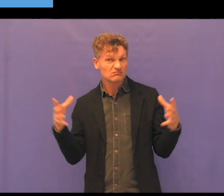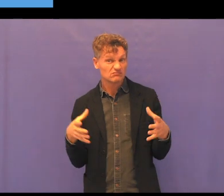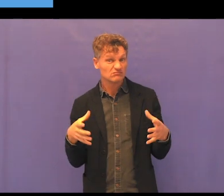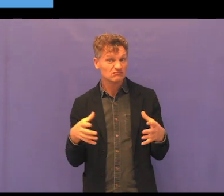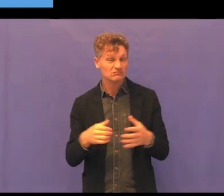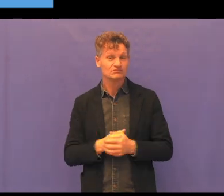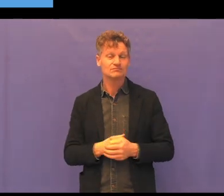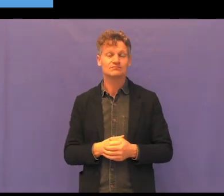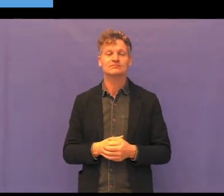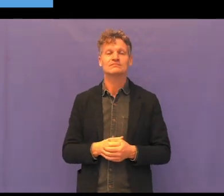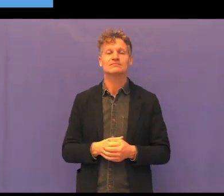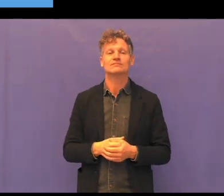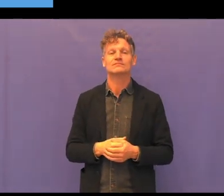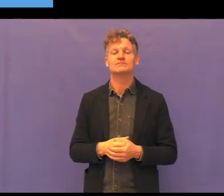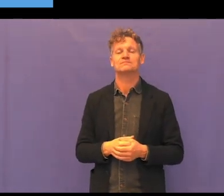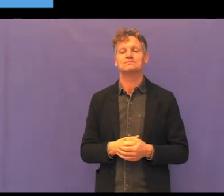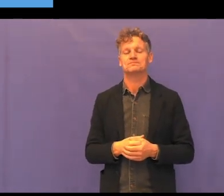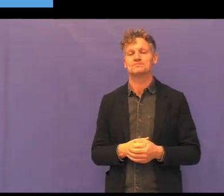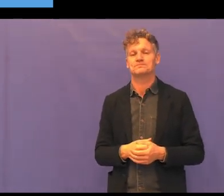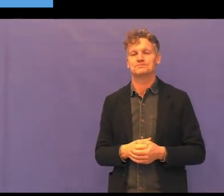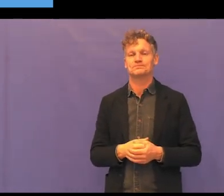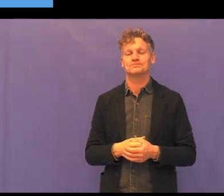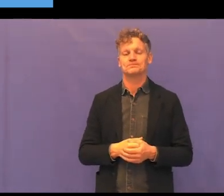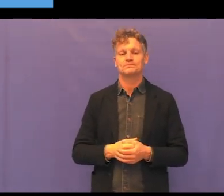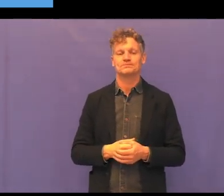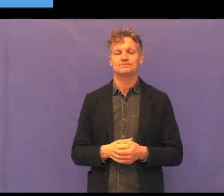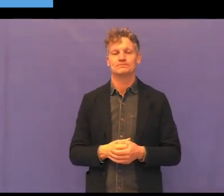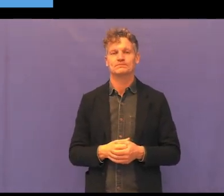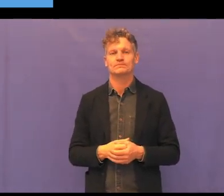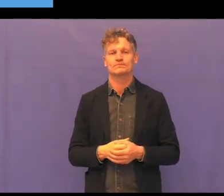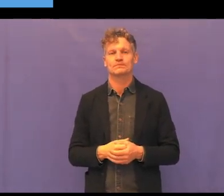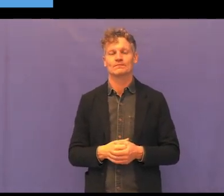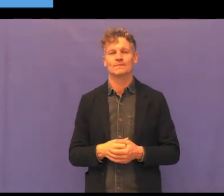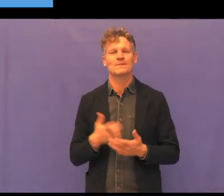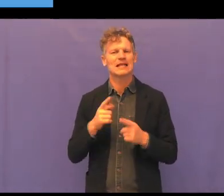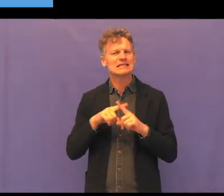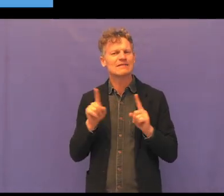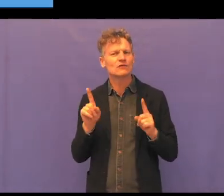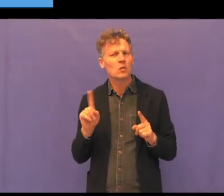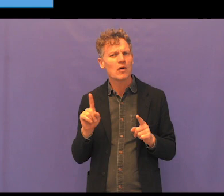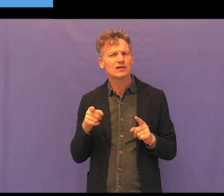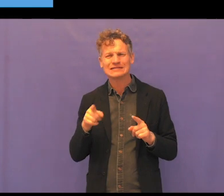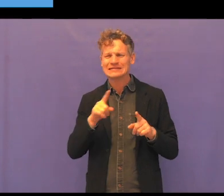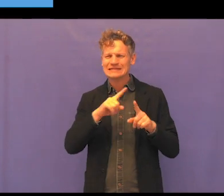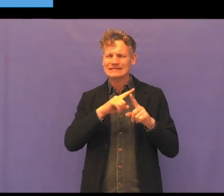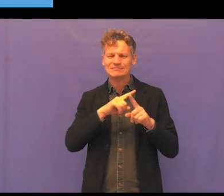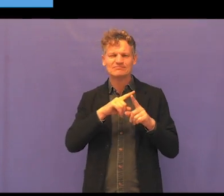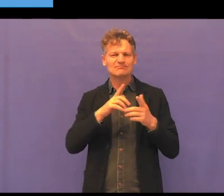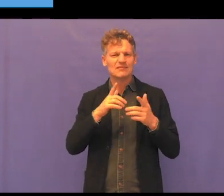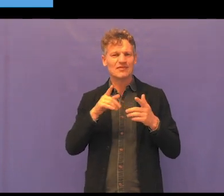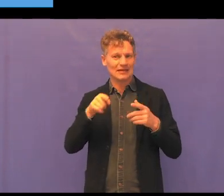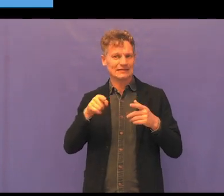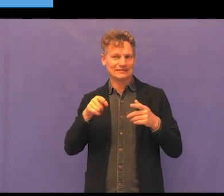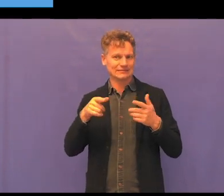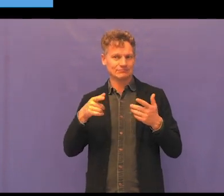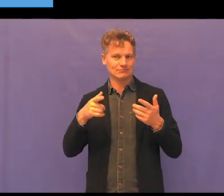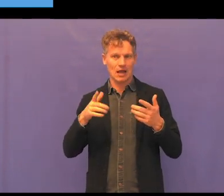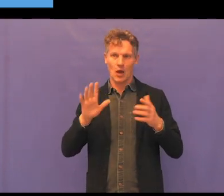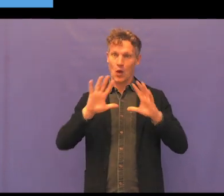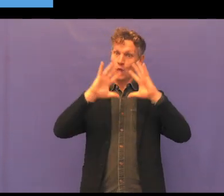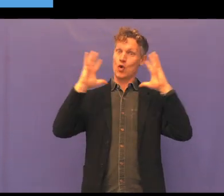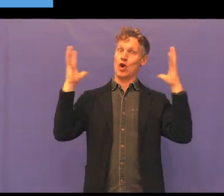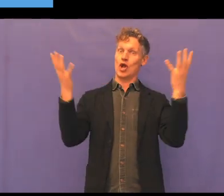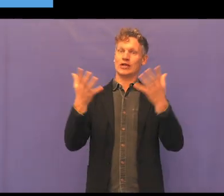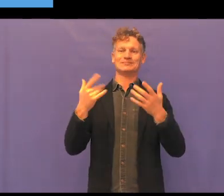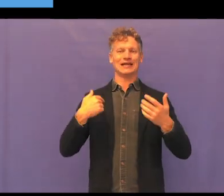the different elements of this more than human world would be there in a representative capacity. And then you have to think